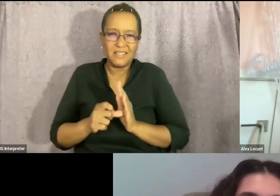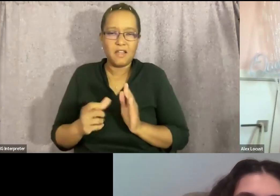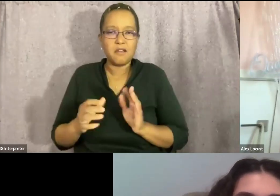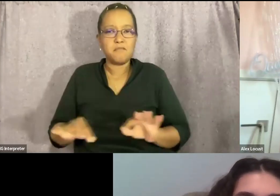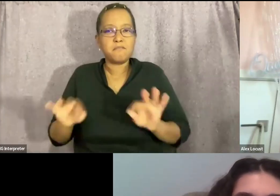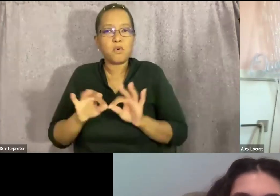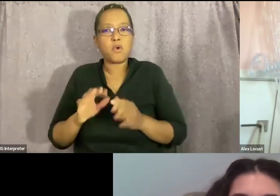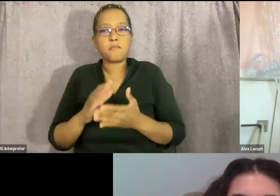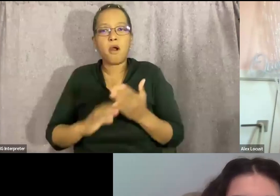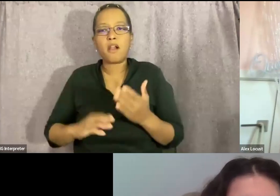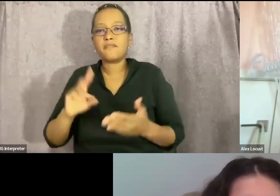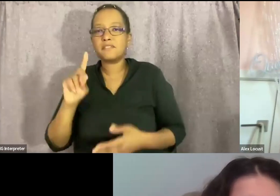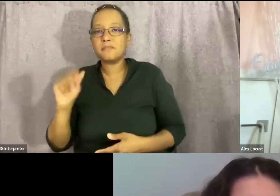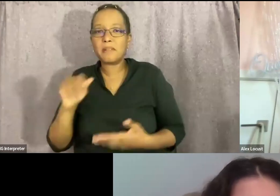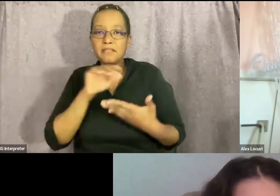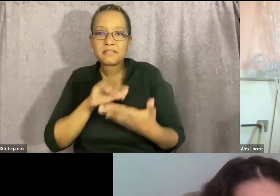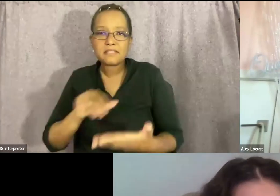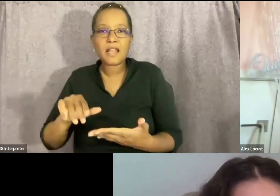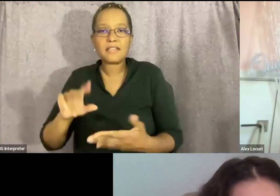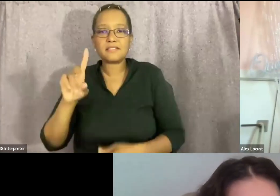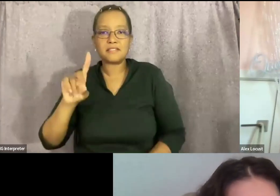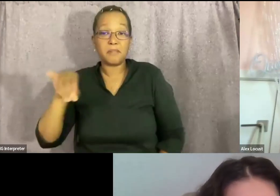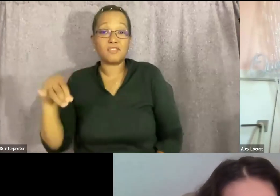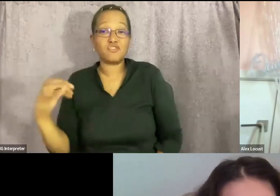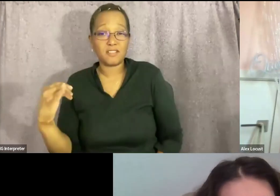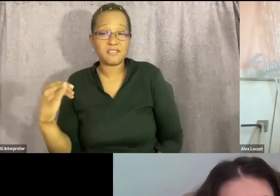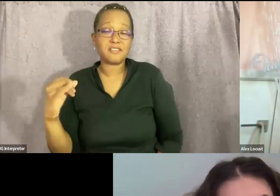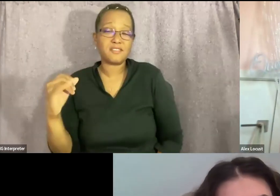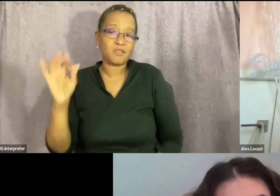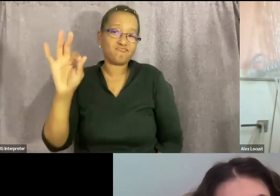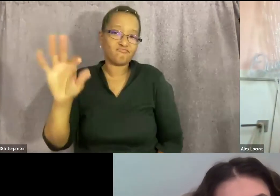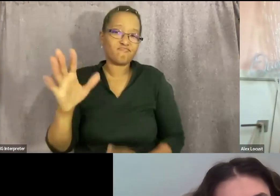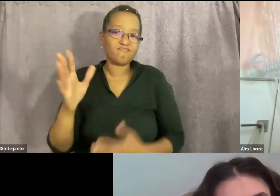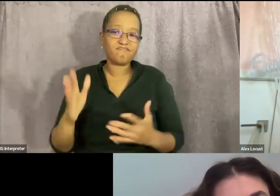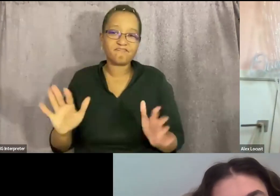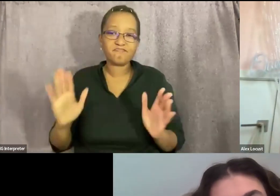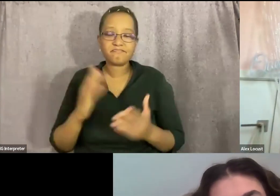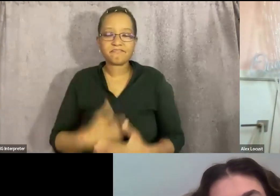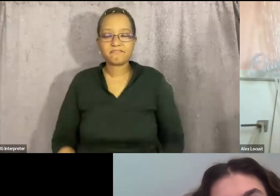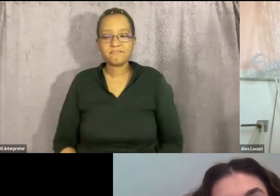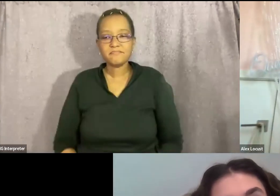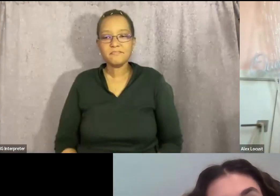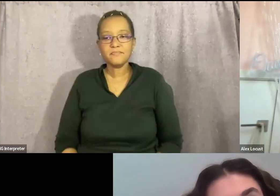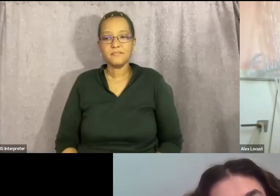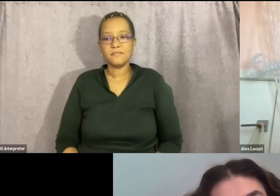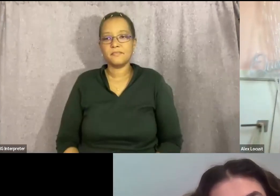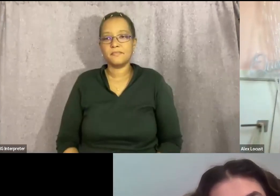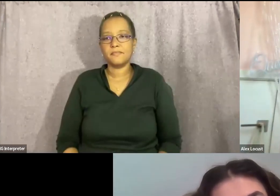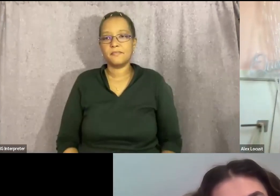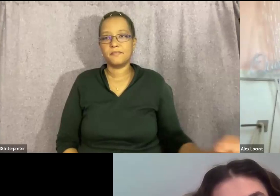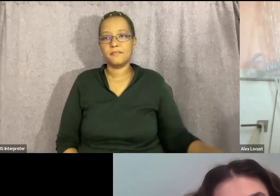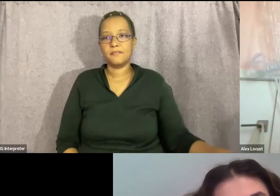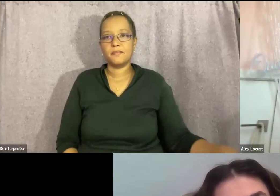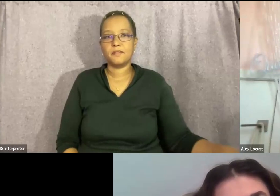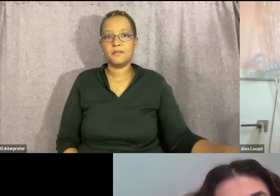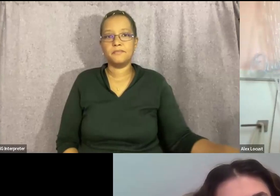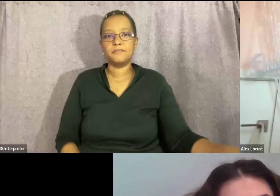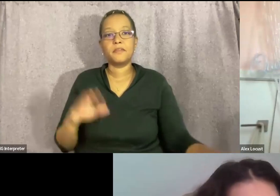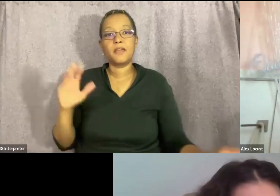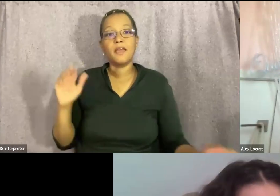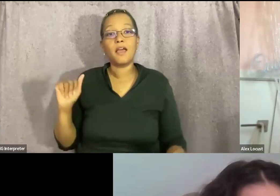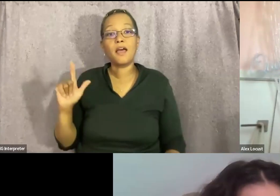in the disability community here. But yeah, I definitely would do a